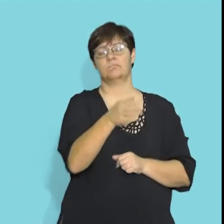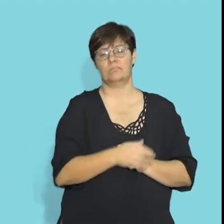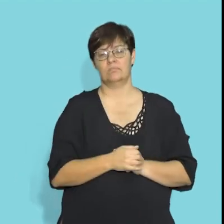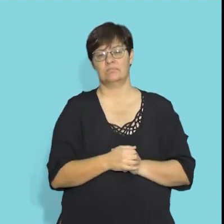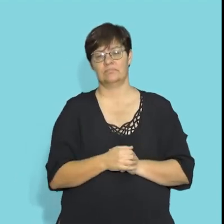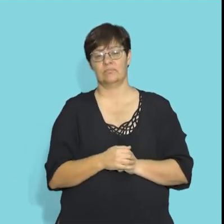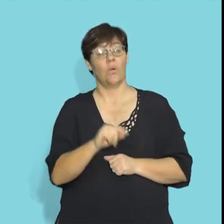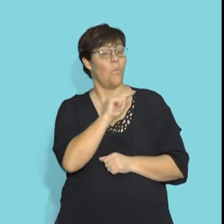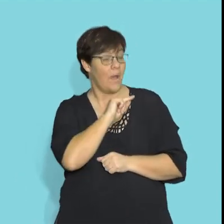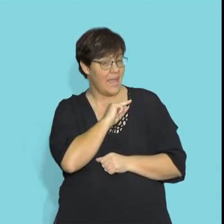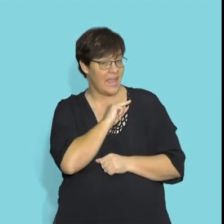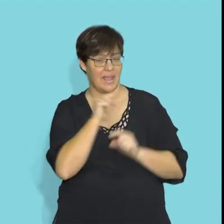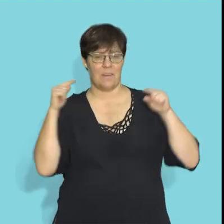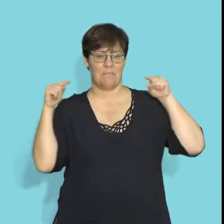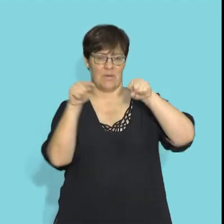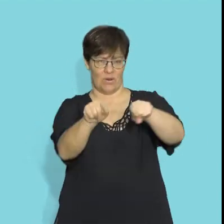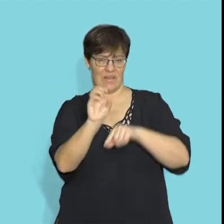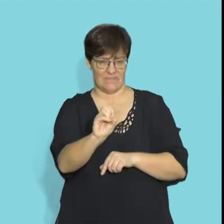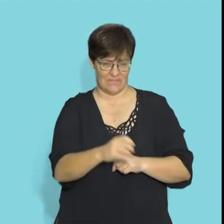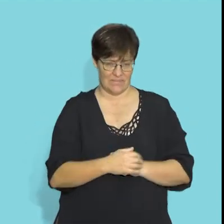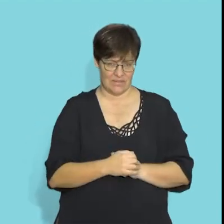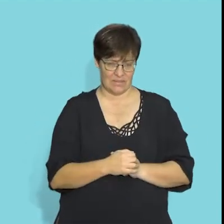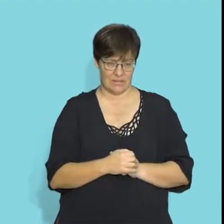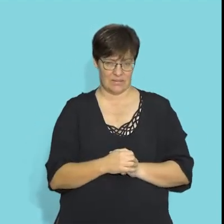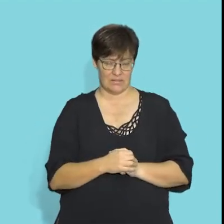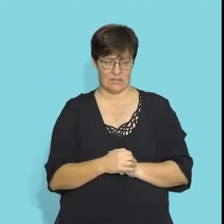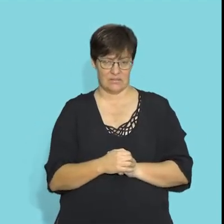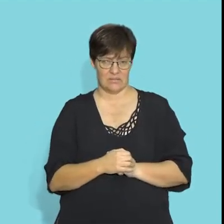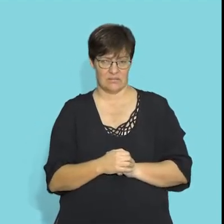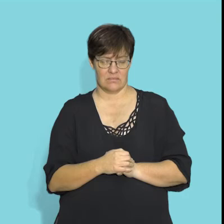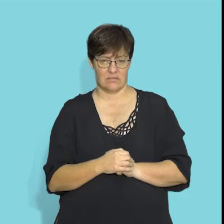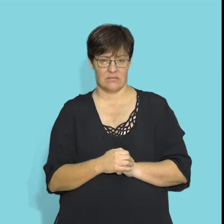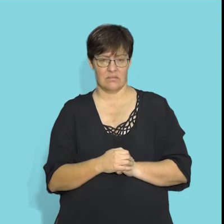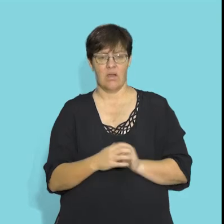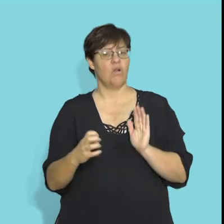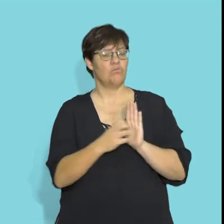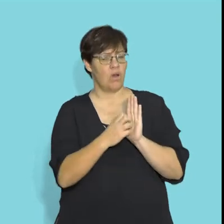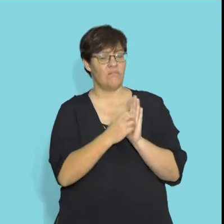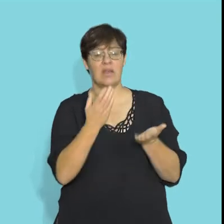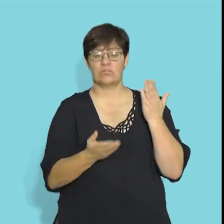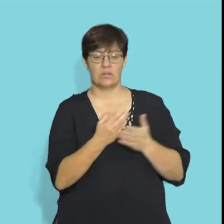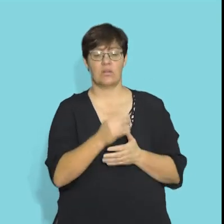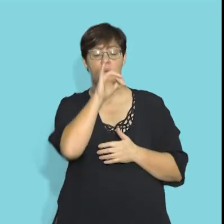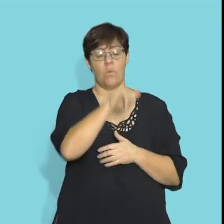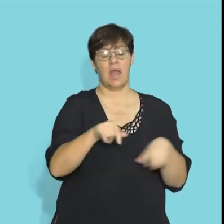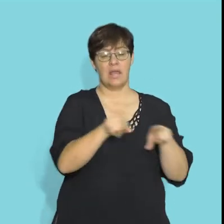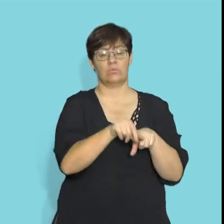2 because those lines are parallel. And so this graph has got the equation y equals